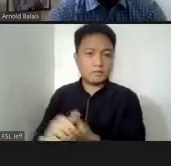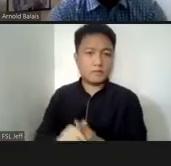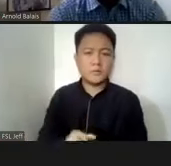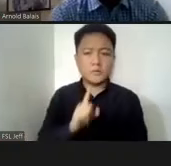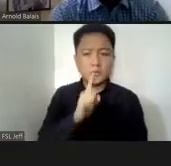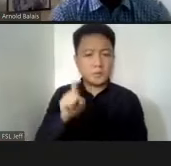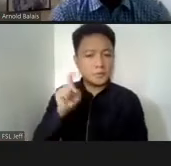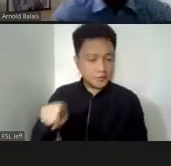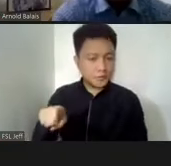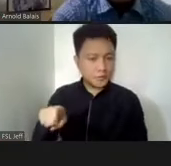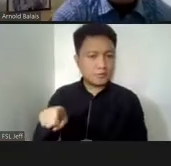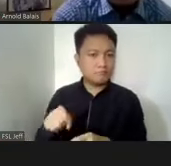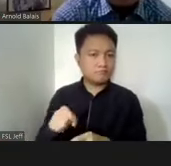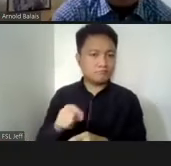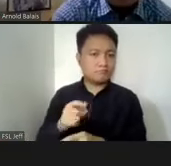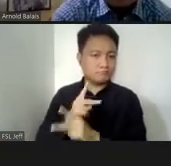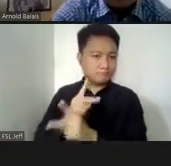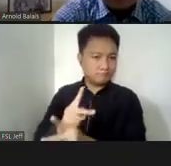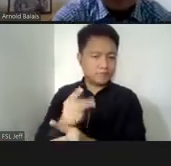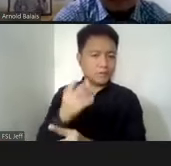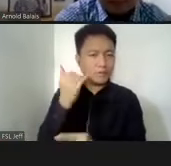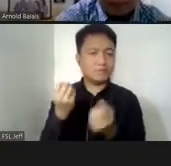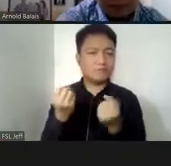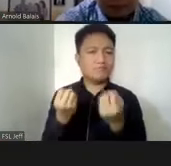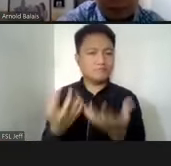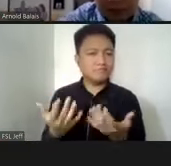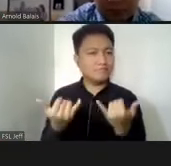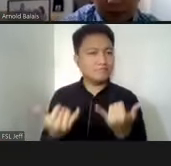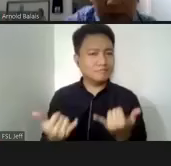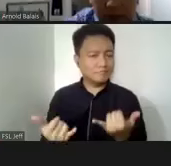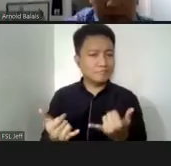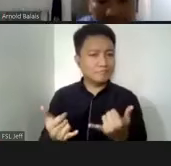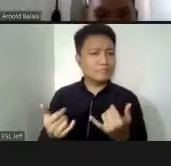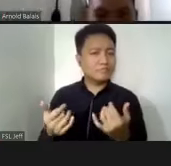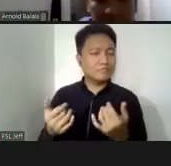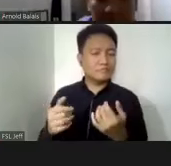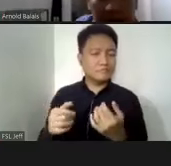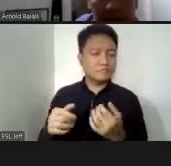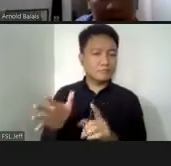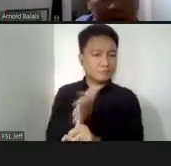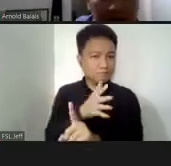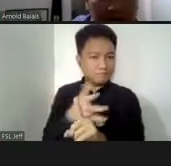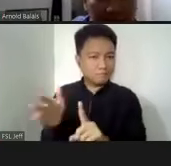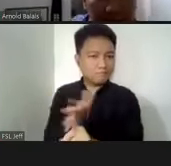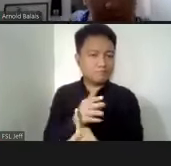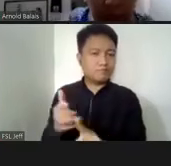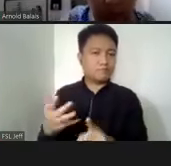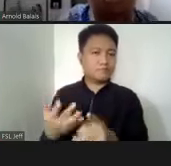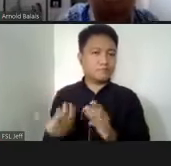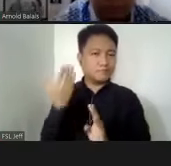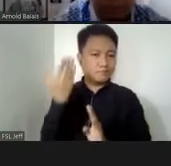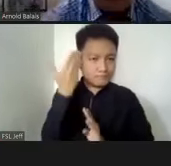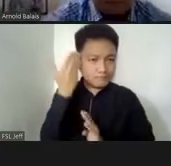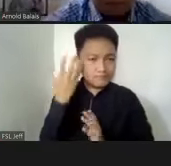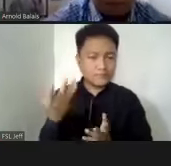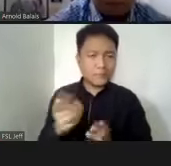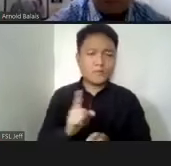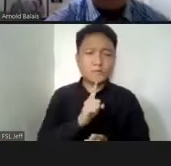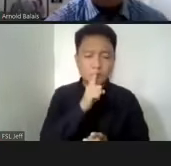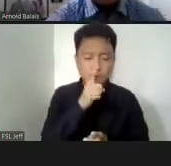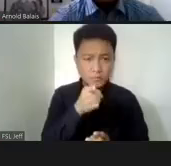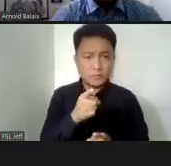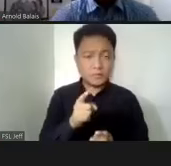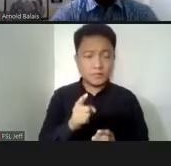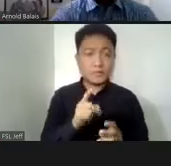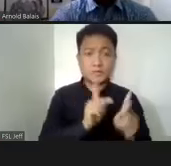that, you know, good intentions. We really want to buy local now. So, nagkaroon ng parang renewed